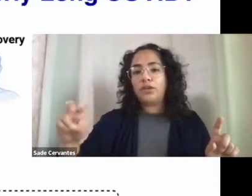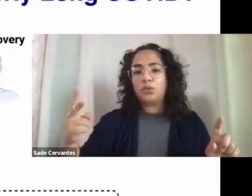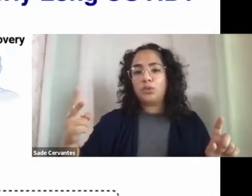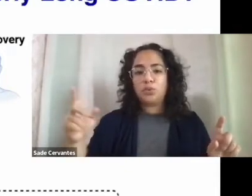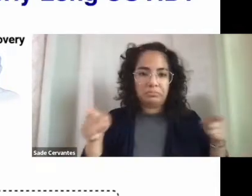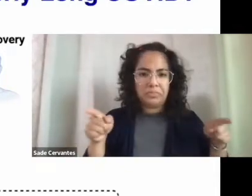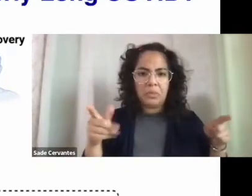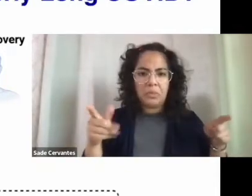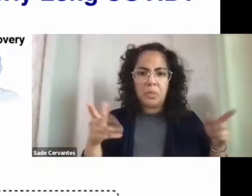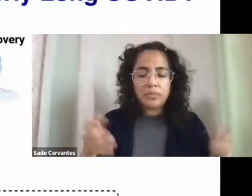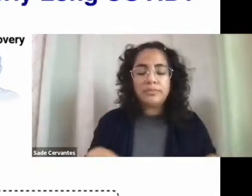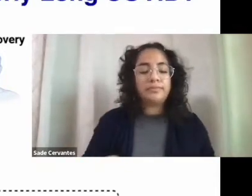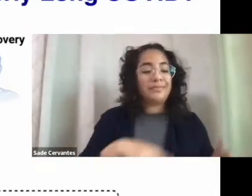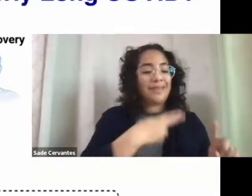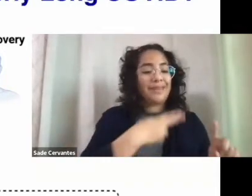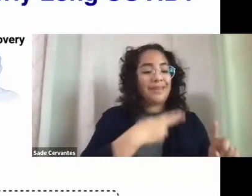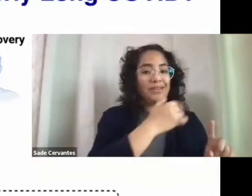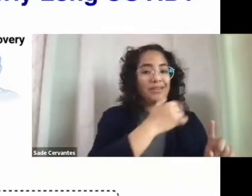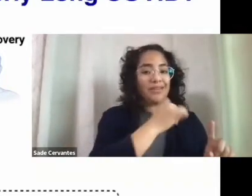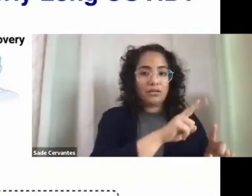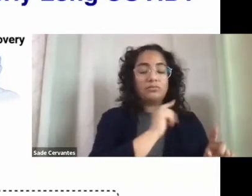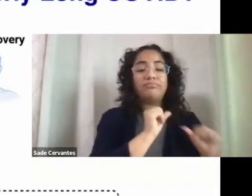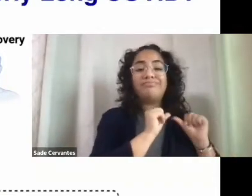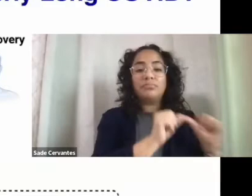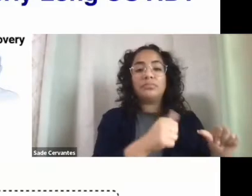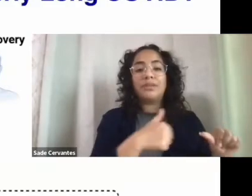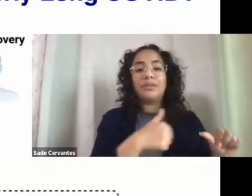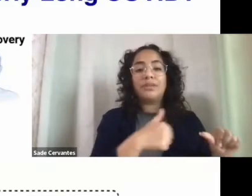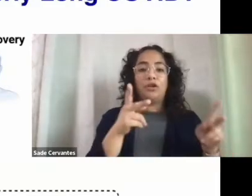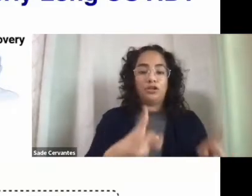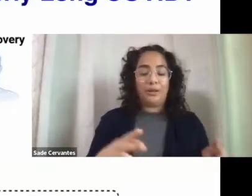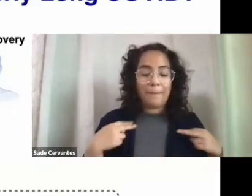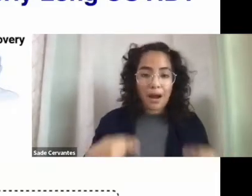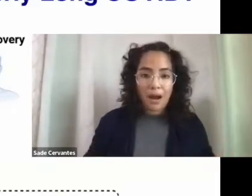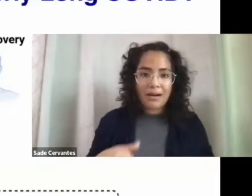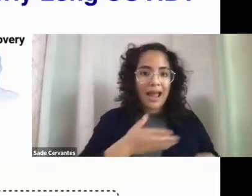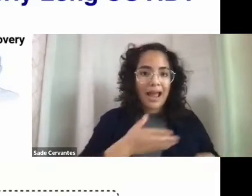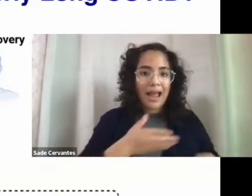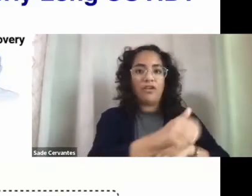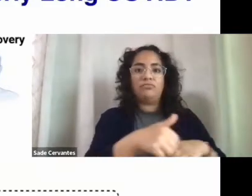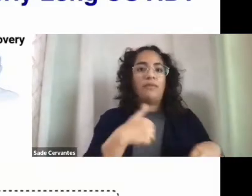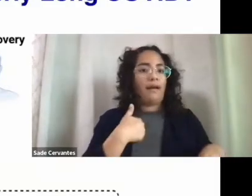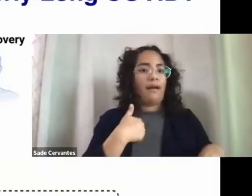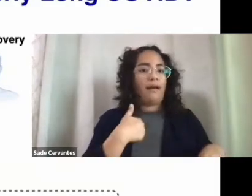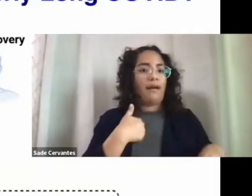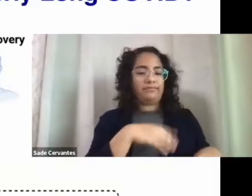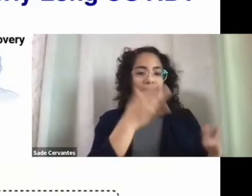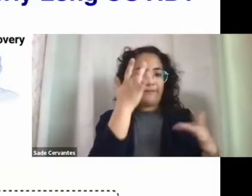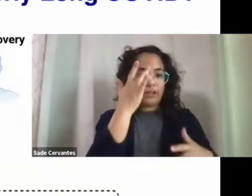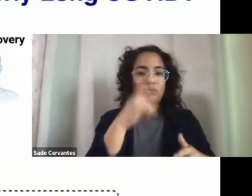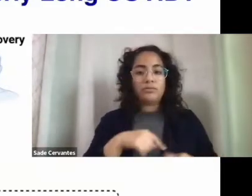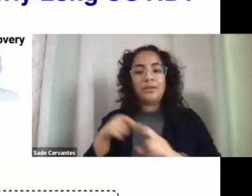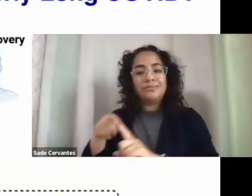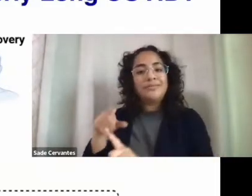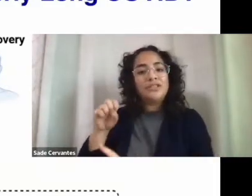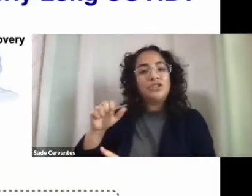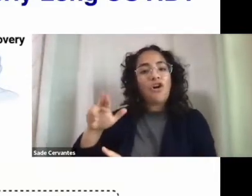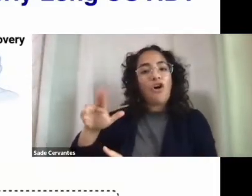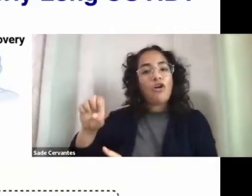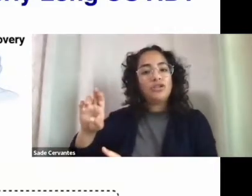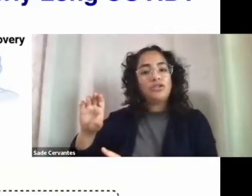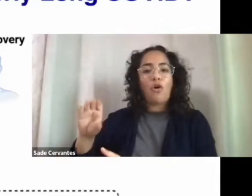difference is that HIV persists in a person's body after they get the infection, but SARS-CoV-2 comes and goes.